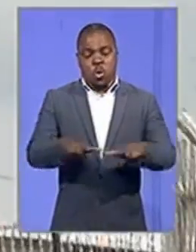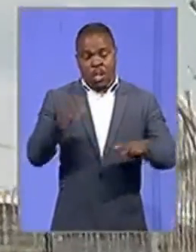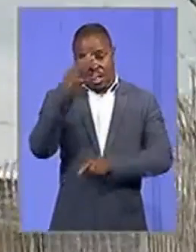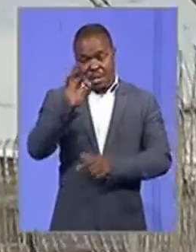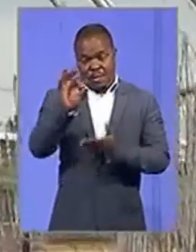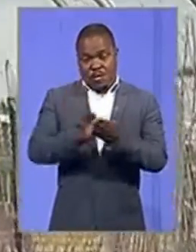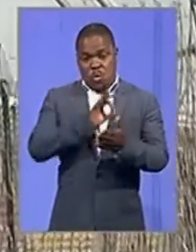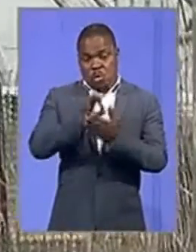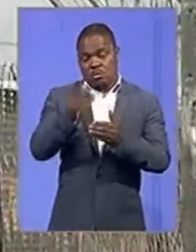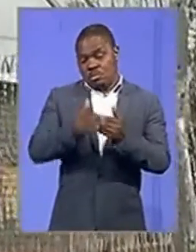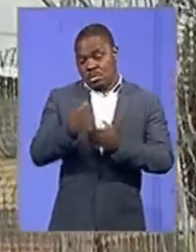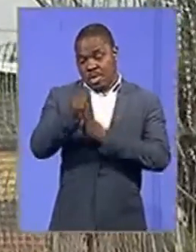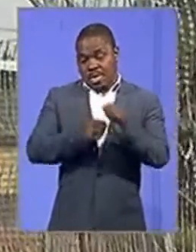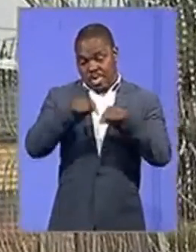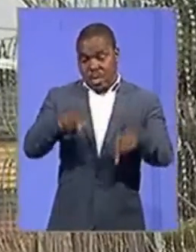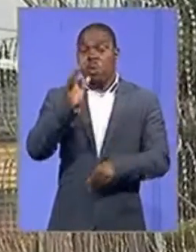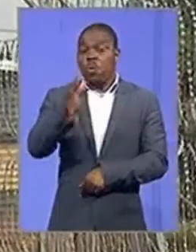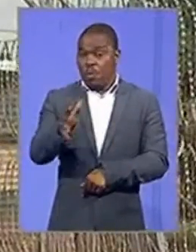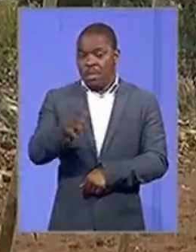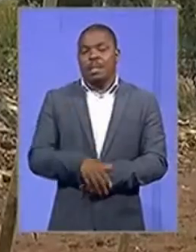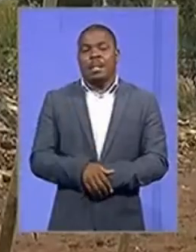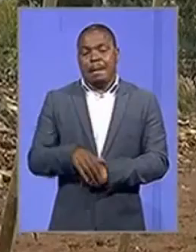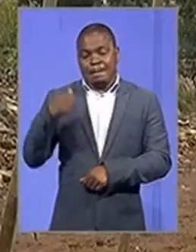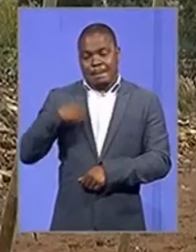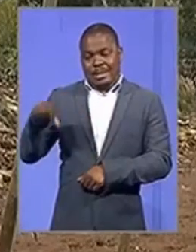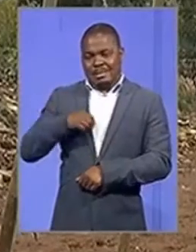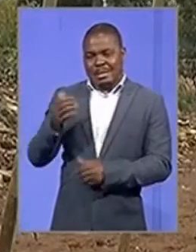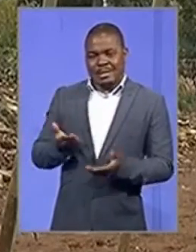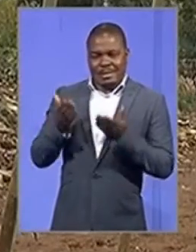di solofelwa monongwaga, tiragatso ya dimasepala e